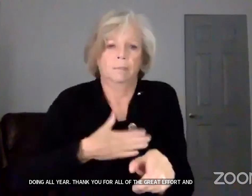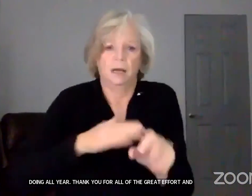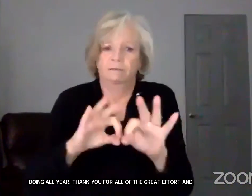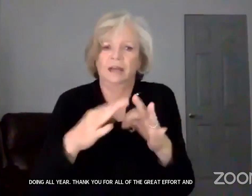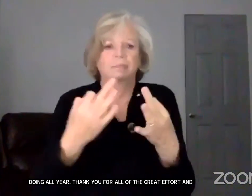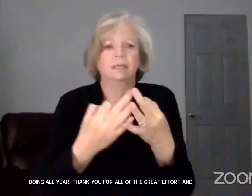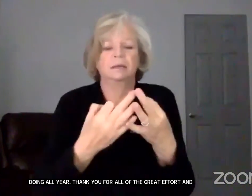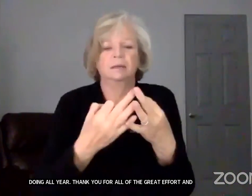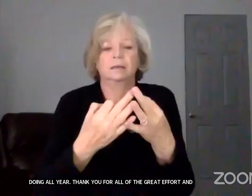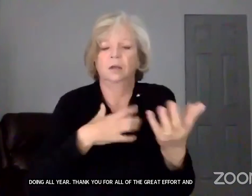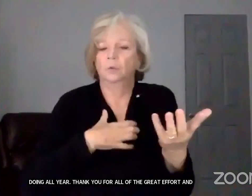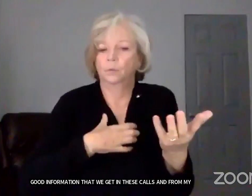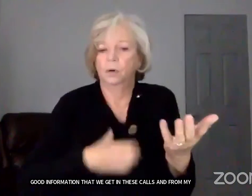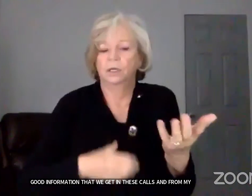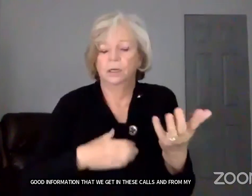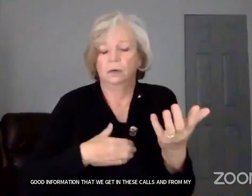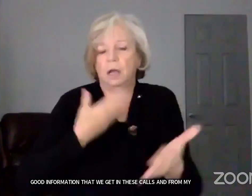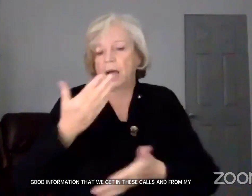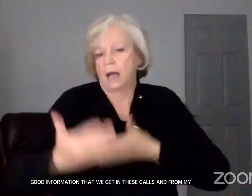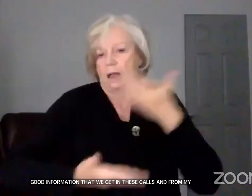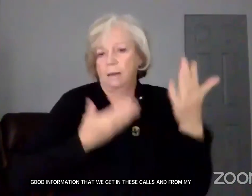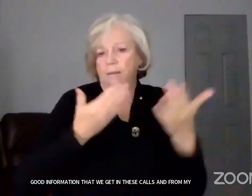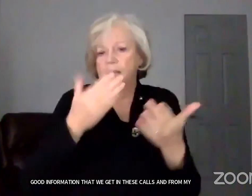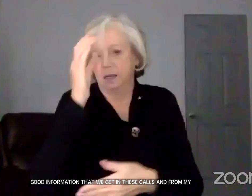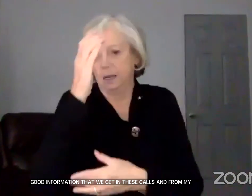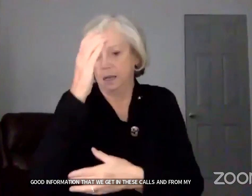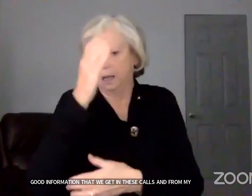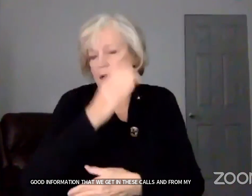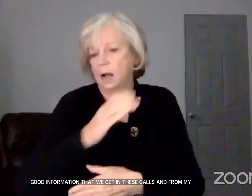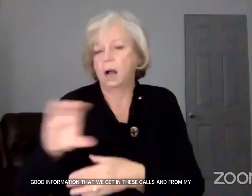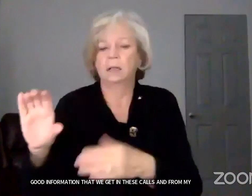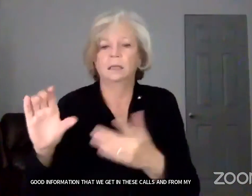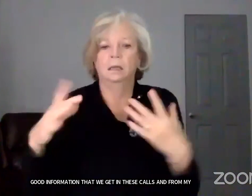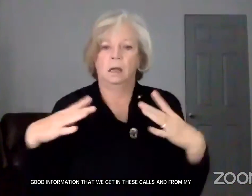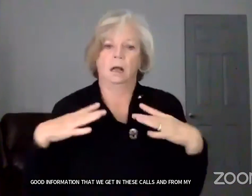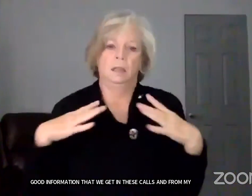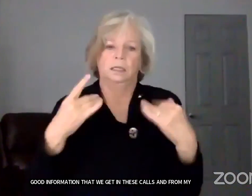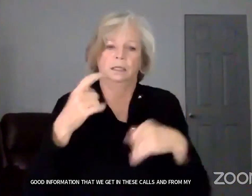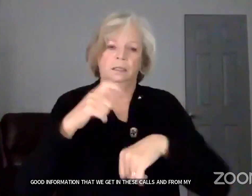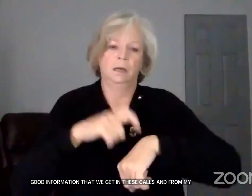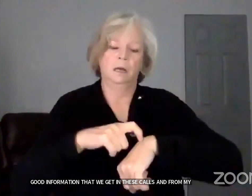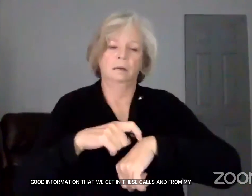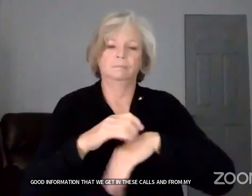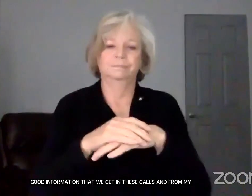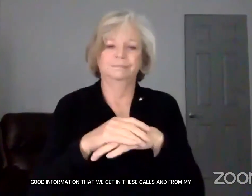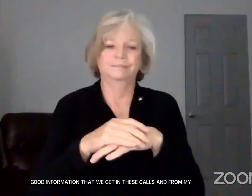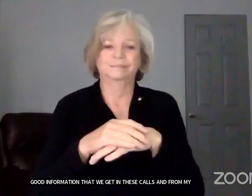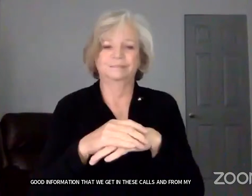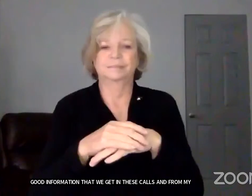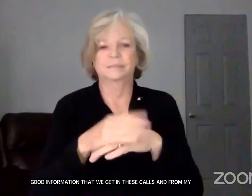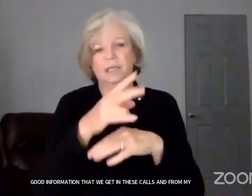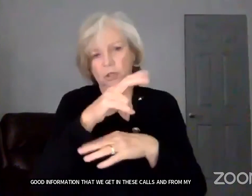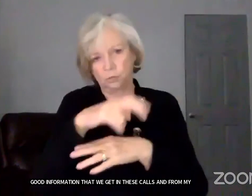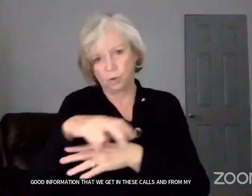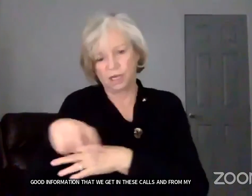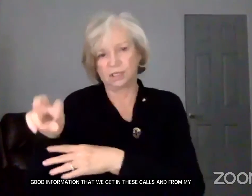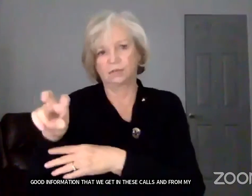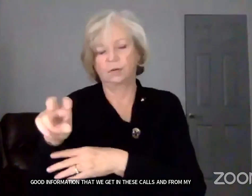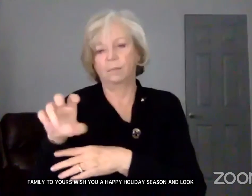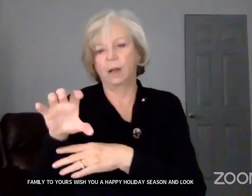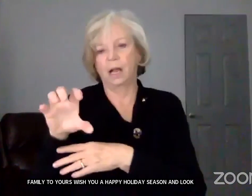you all a happy holiday season and look forward to the new year. So let me turn this over to my fabulous co-facilitator this